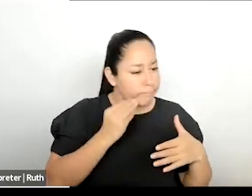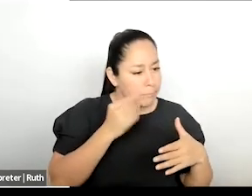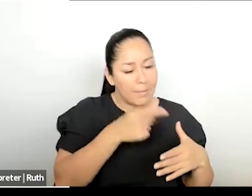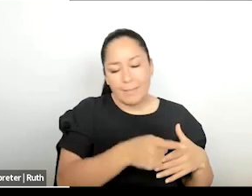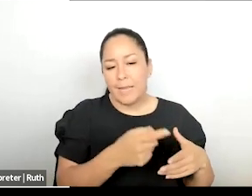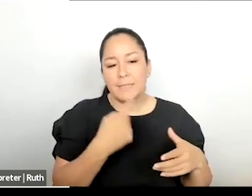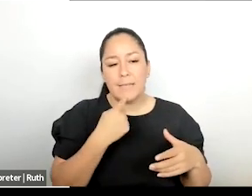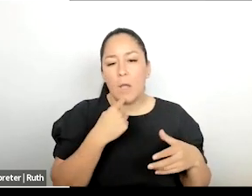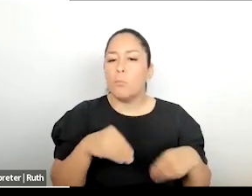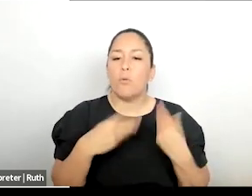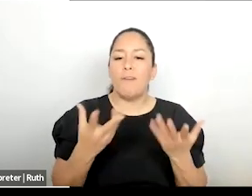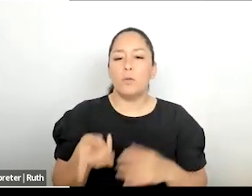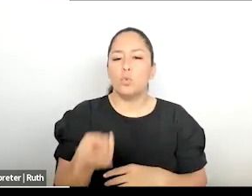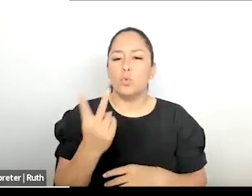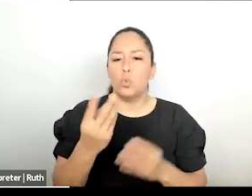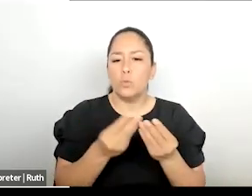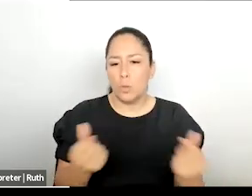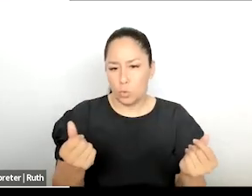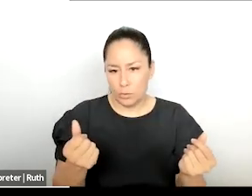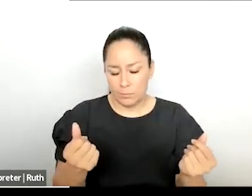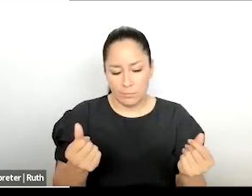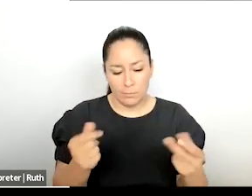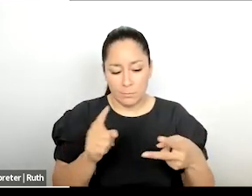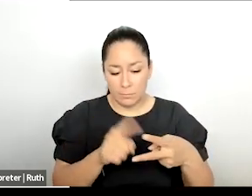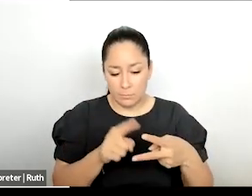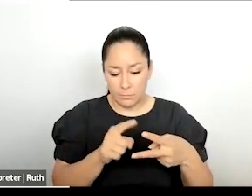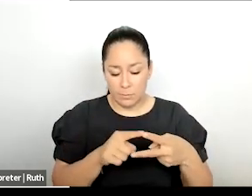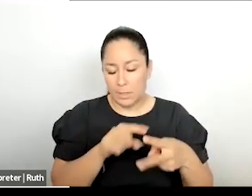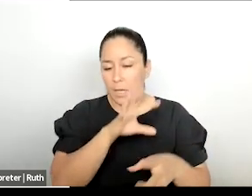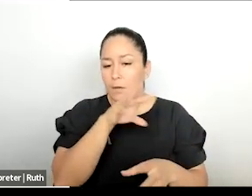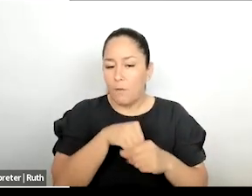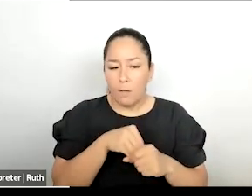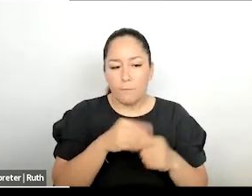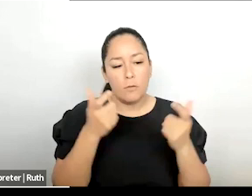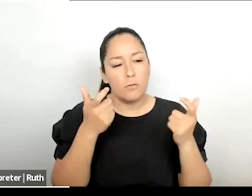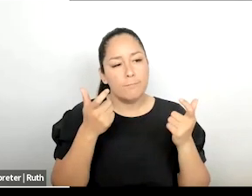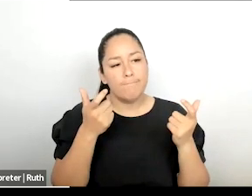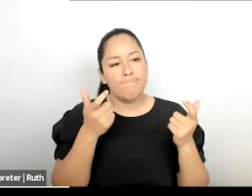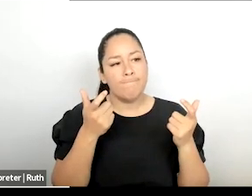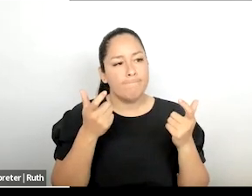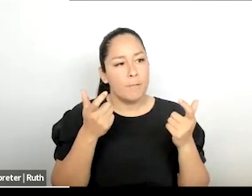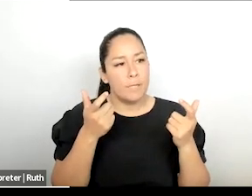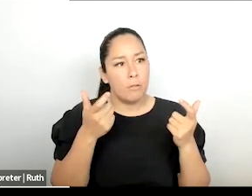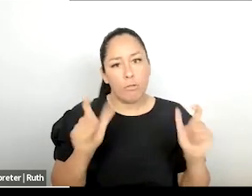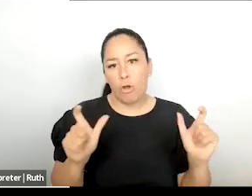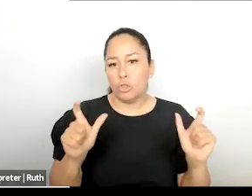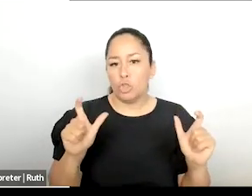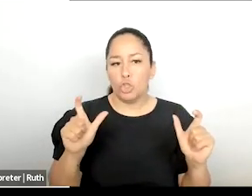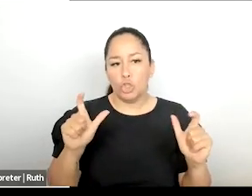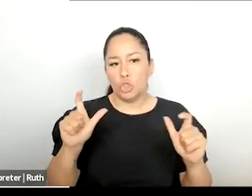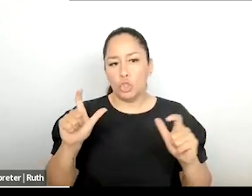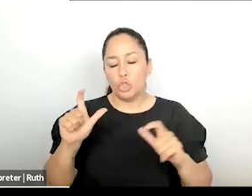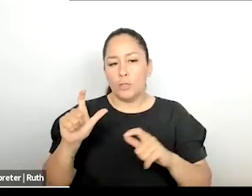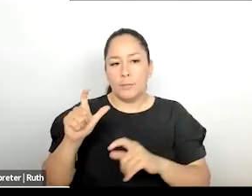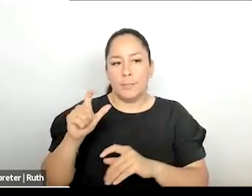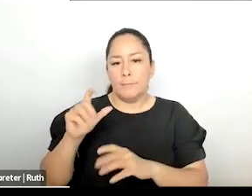names two solutions that they want to implement, and one of those solutions involves a large institution, and another